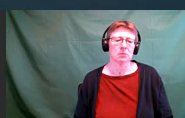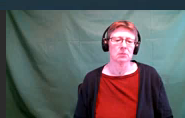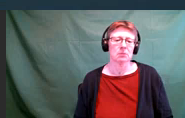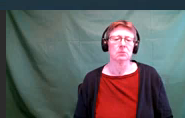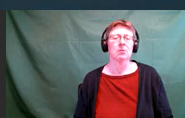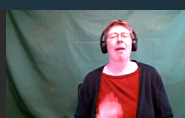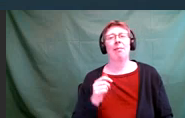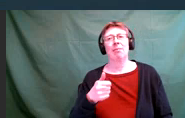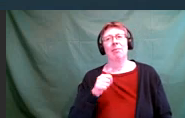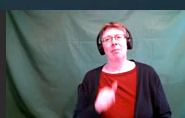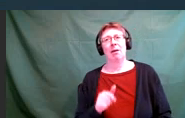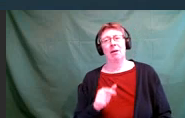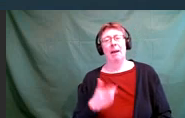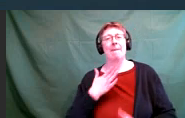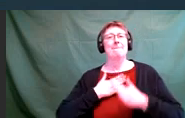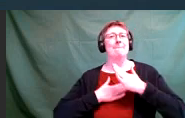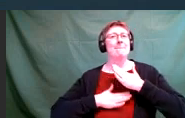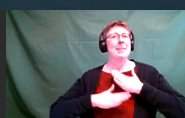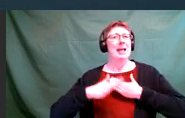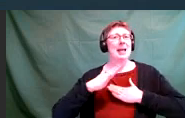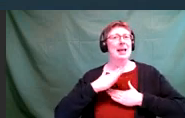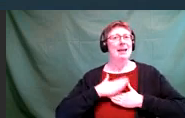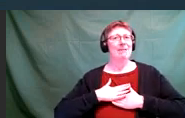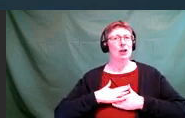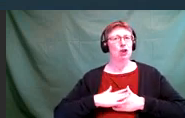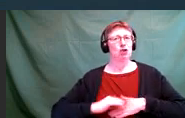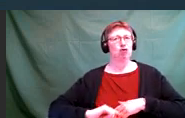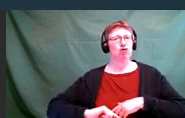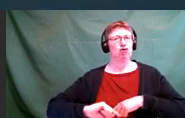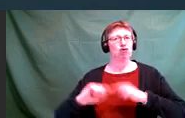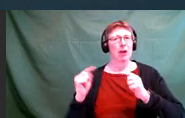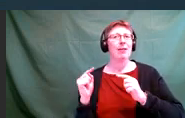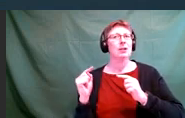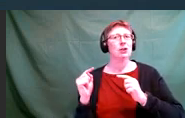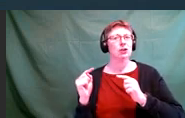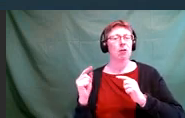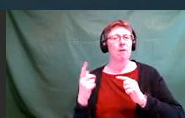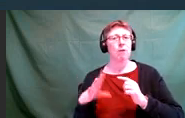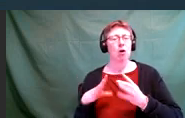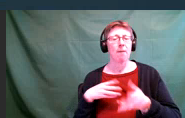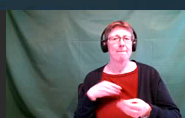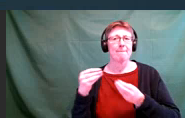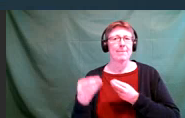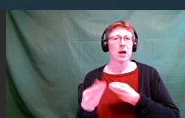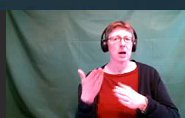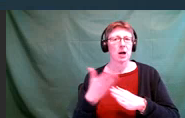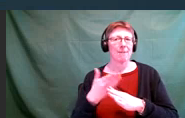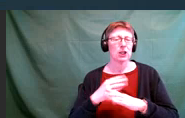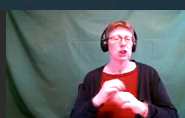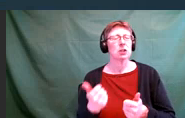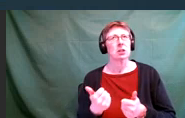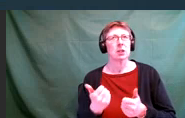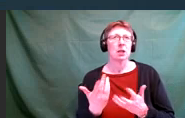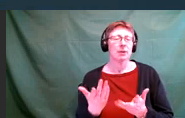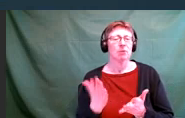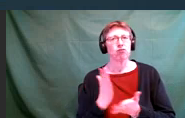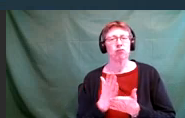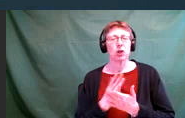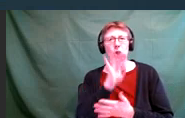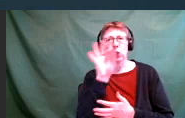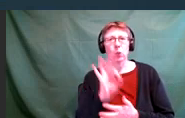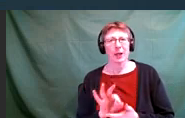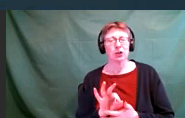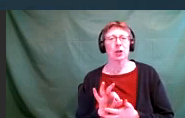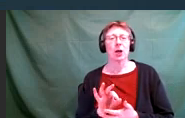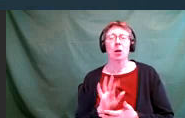It then talks about behavioural challenges to market efficiency. And really, I suppose the question is, are all